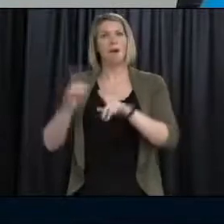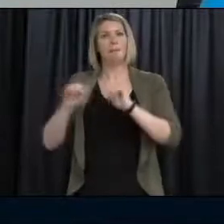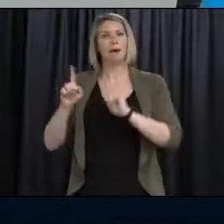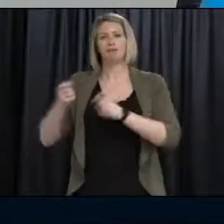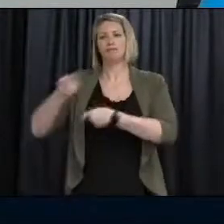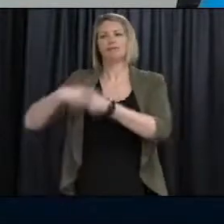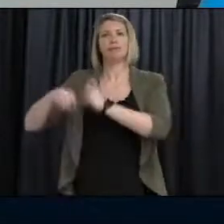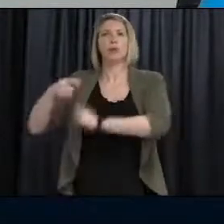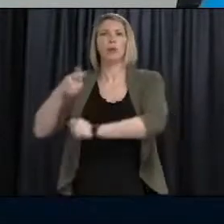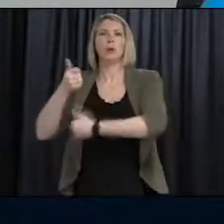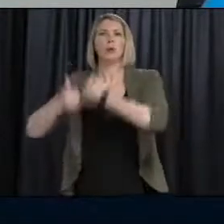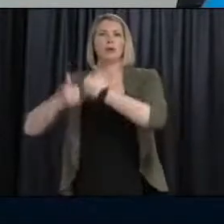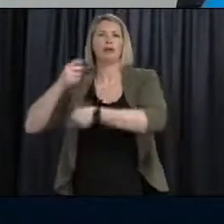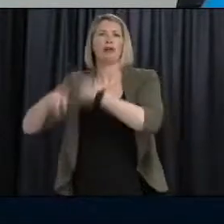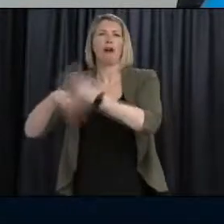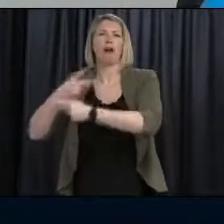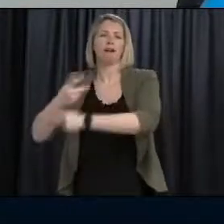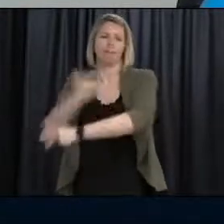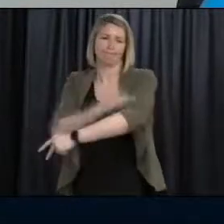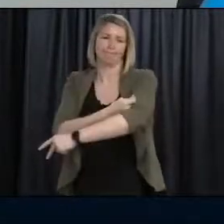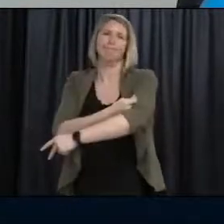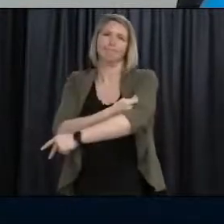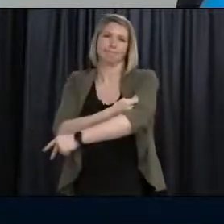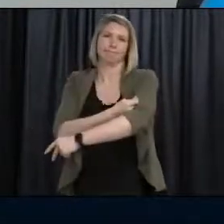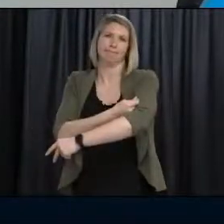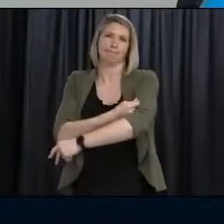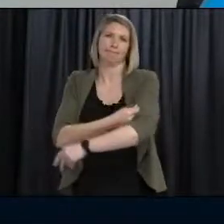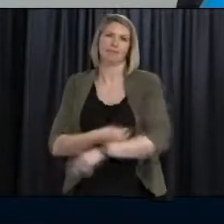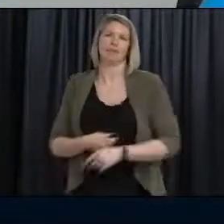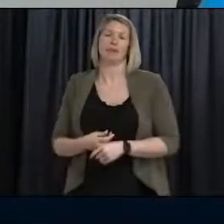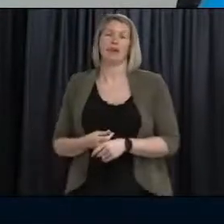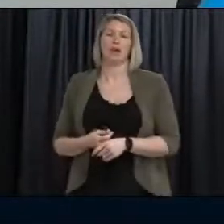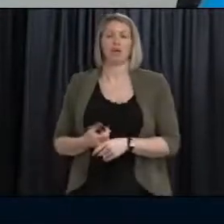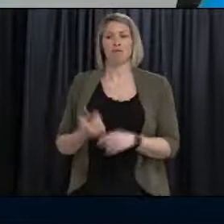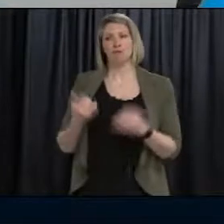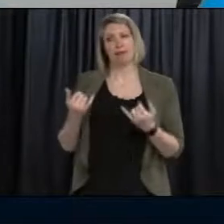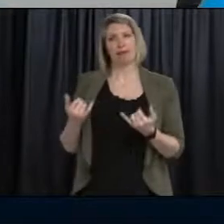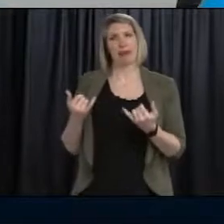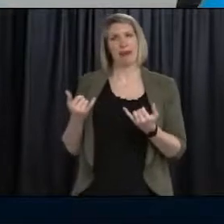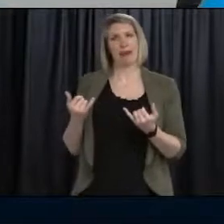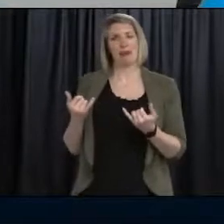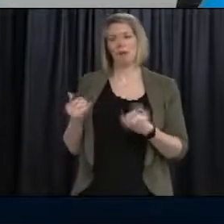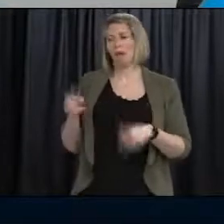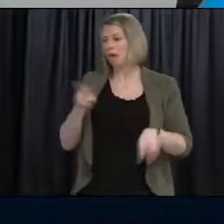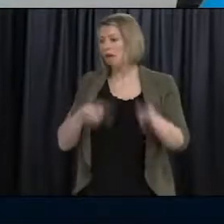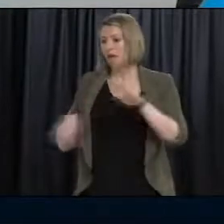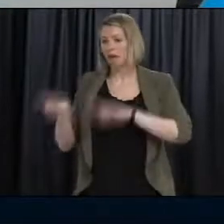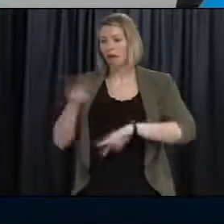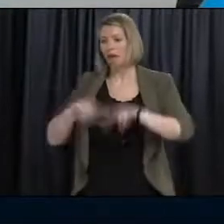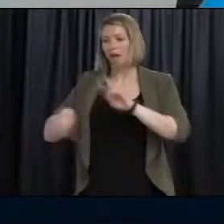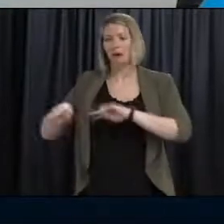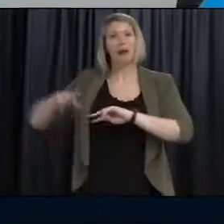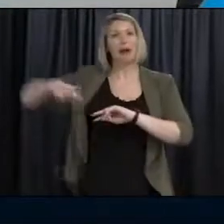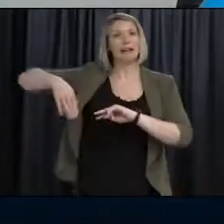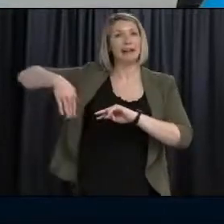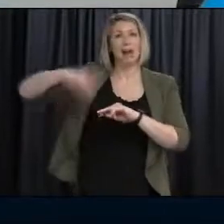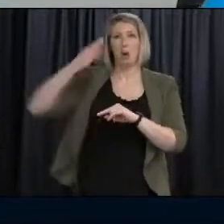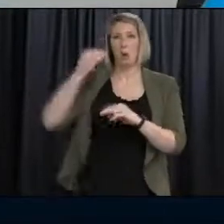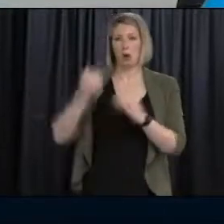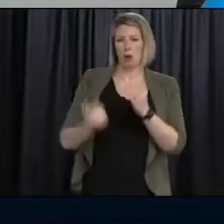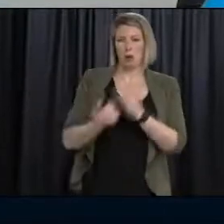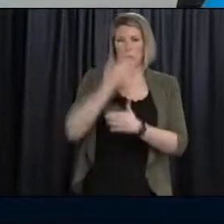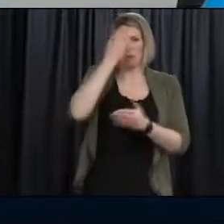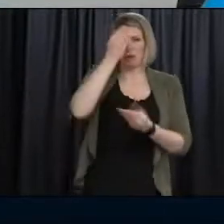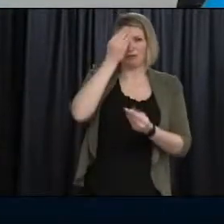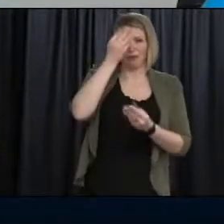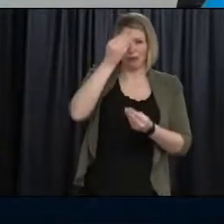mRNA vaccine. So that impact has not been fully analyzed yet. As I say, this decision is only a couple of hours old, and